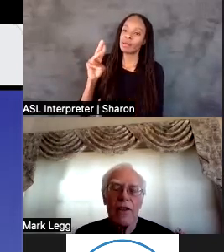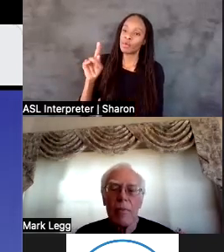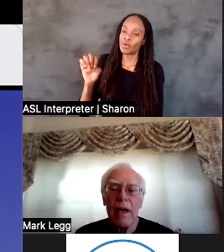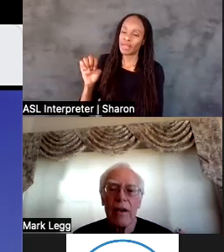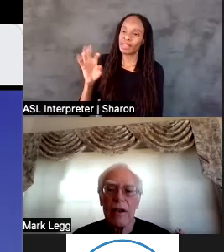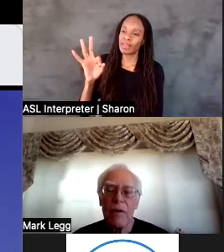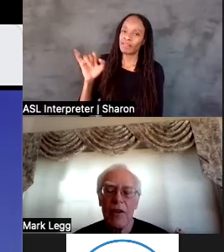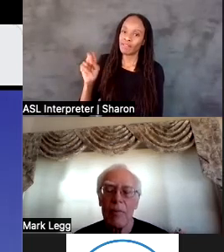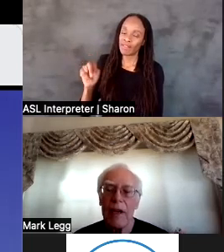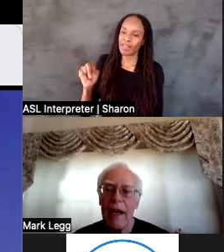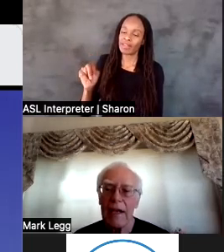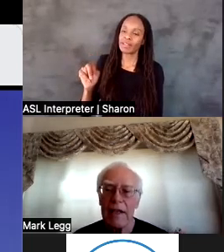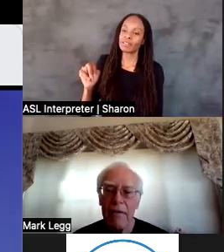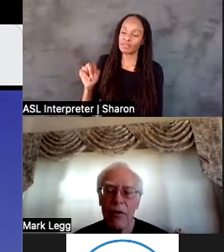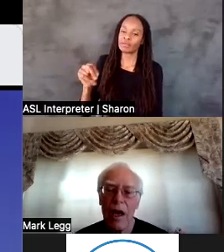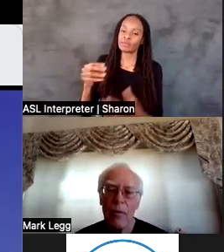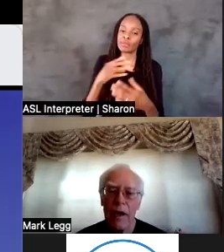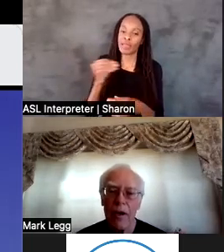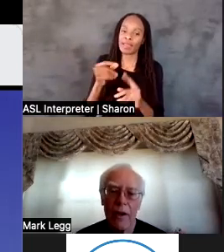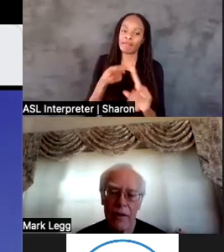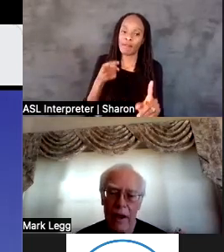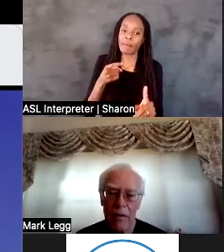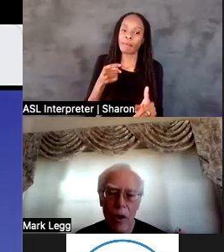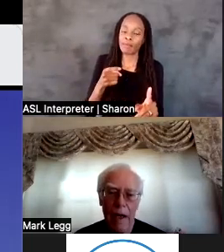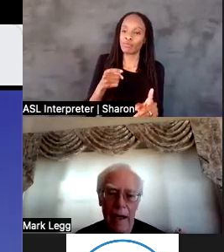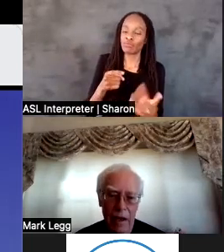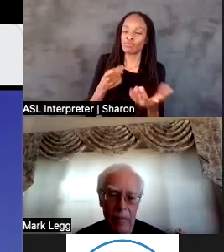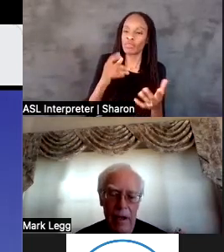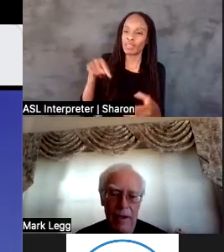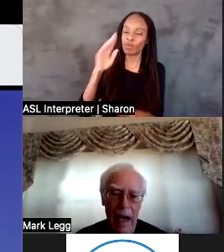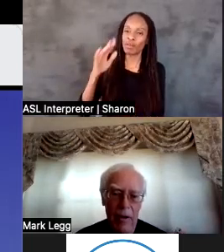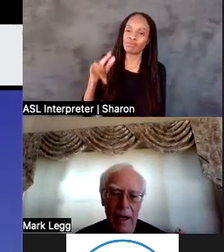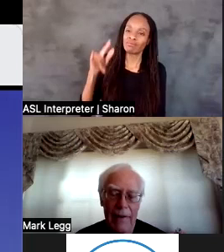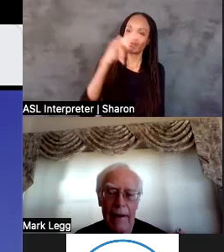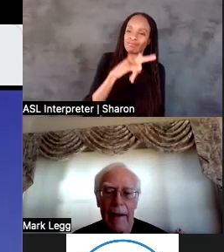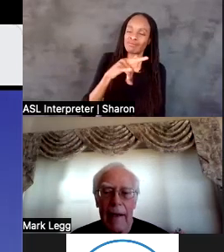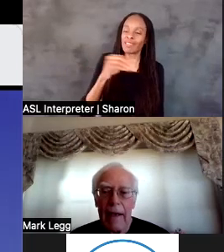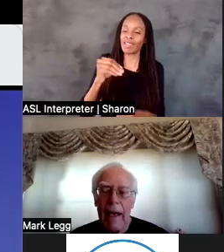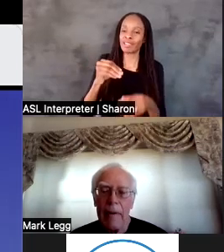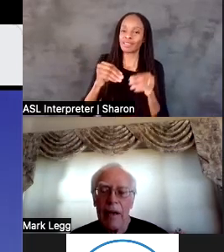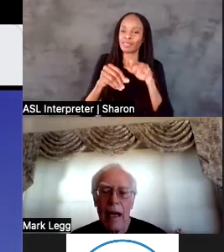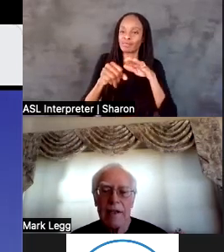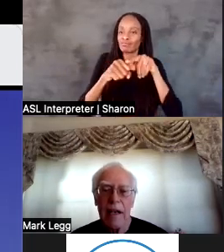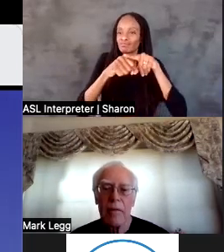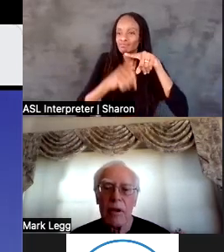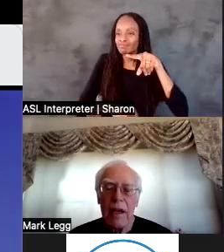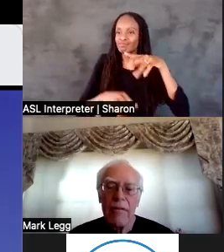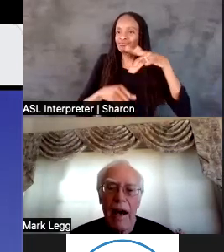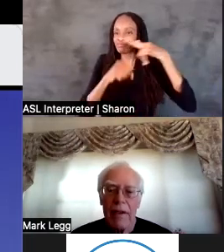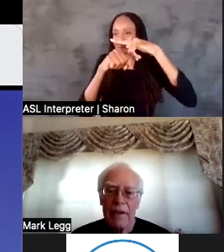all these turbidity currents from the submarine canyons, they flow all the way across the inner borderland and dump into this outer basin. And Peter